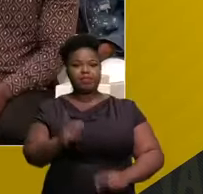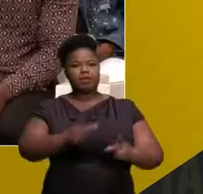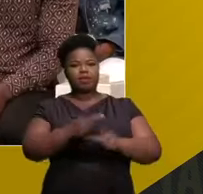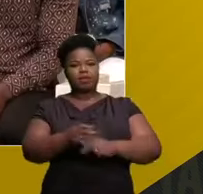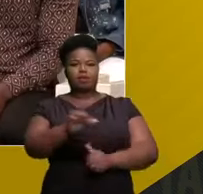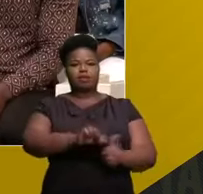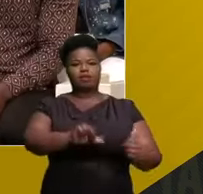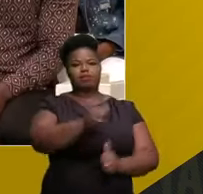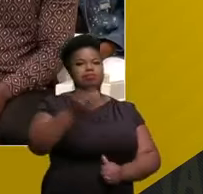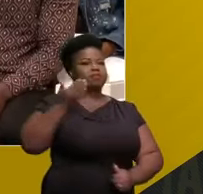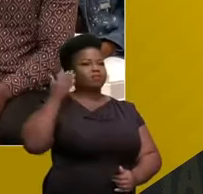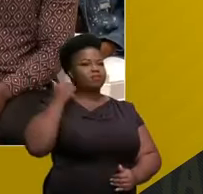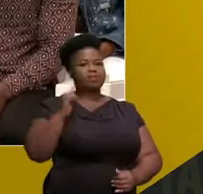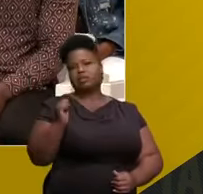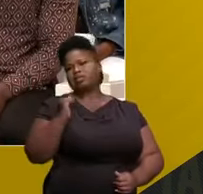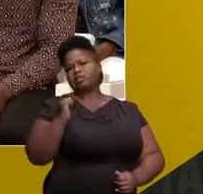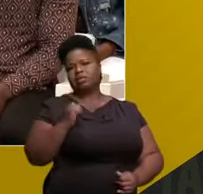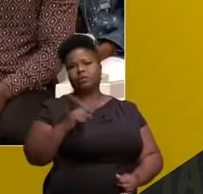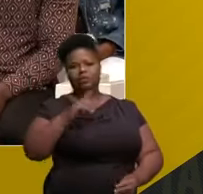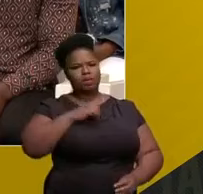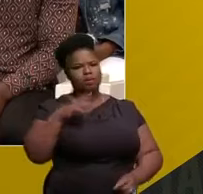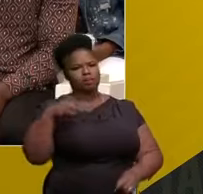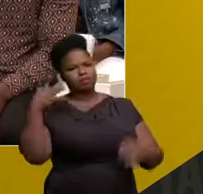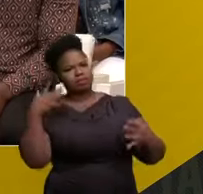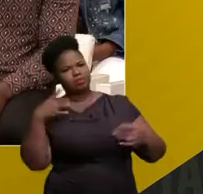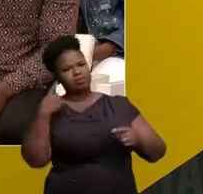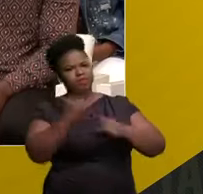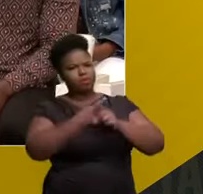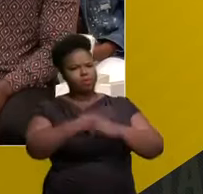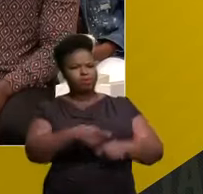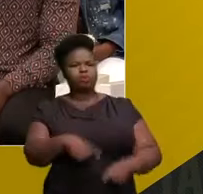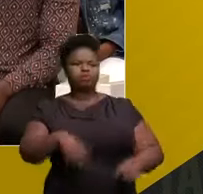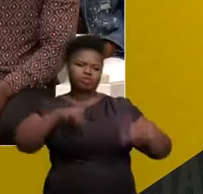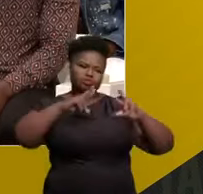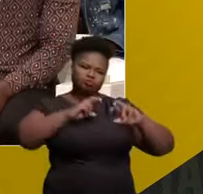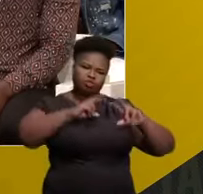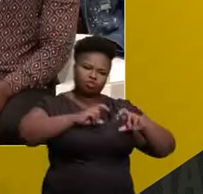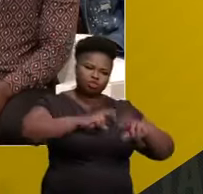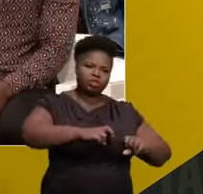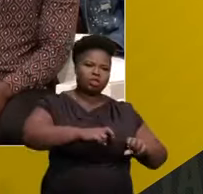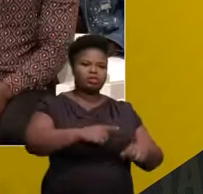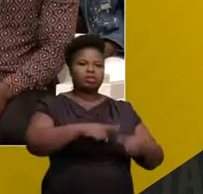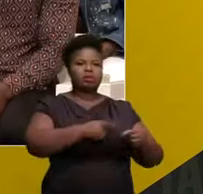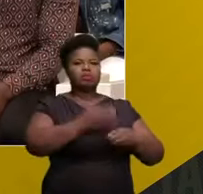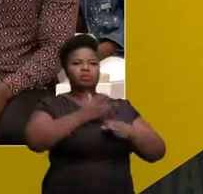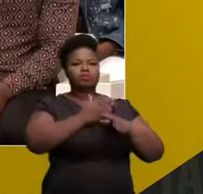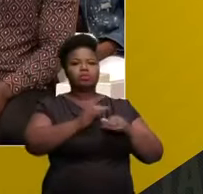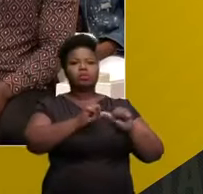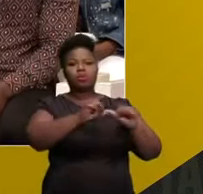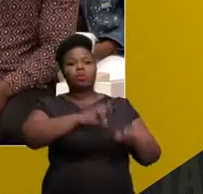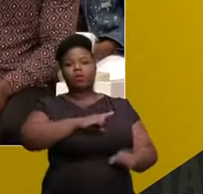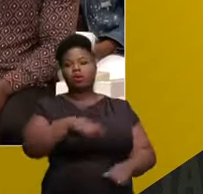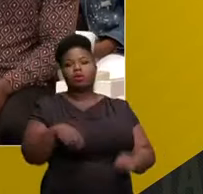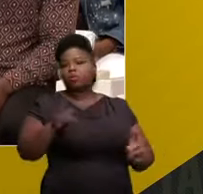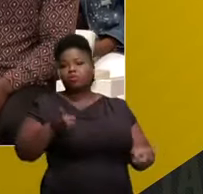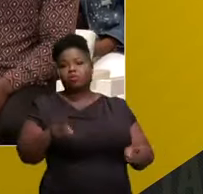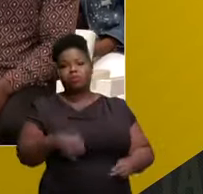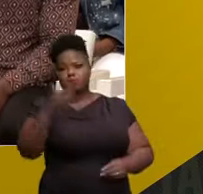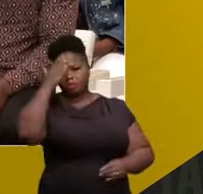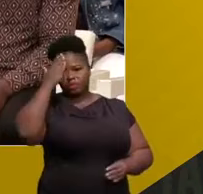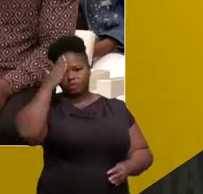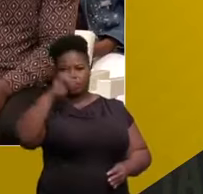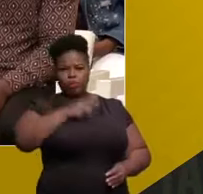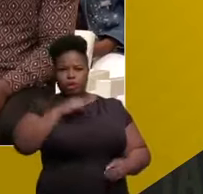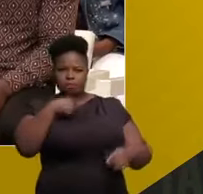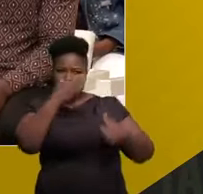back to the conversation best na izolo ukuthini. Sometimes we need to also do our research building up to our career journeys. Yeah. Because it's kind of this thing, you must know ukuthi, because